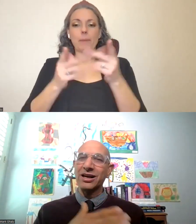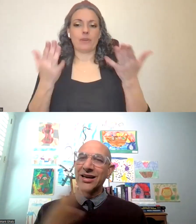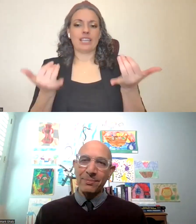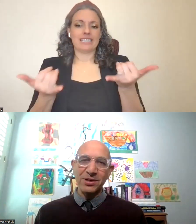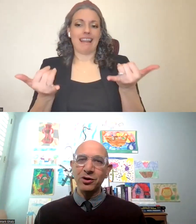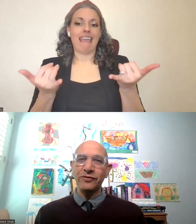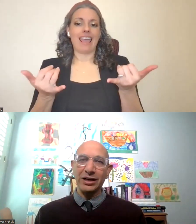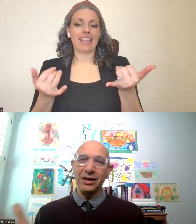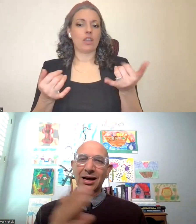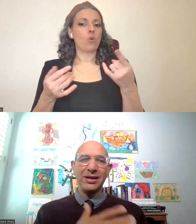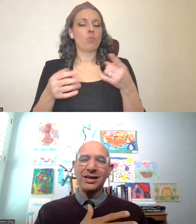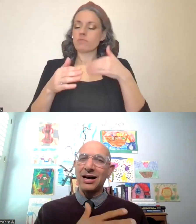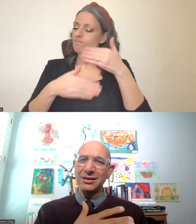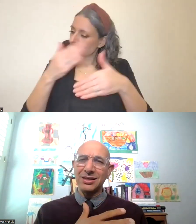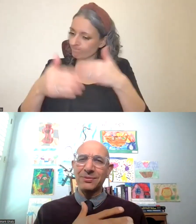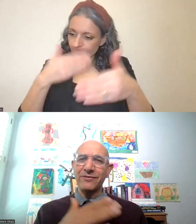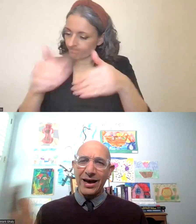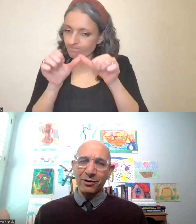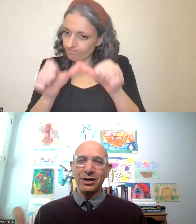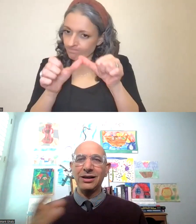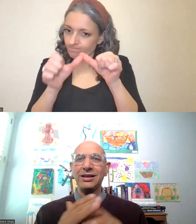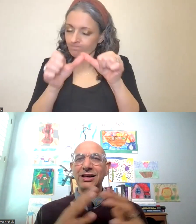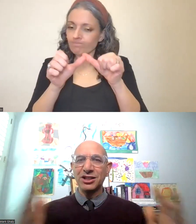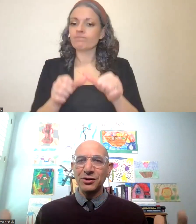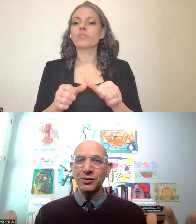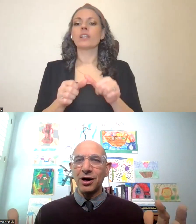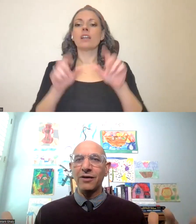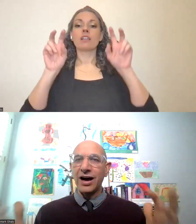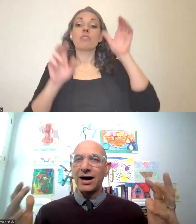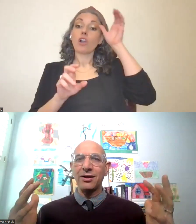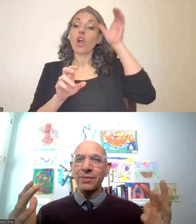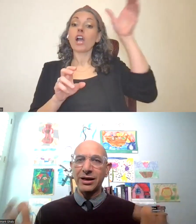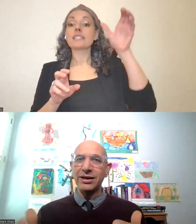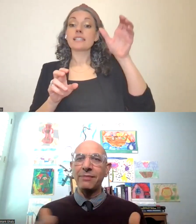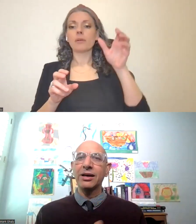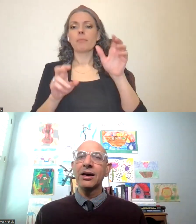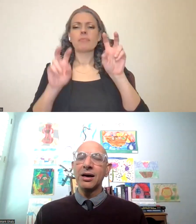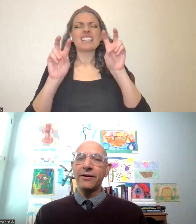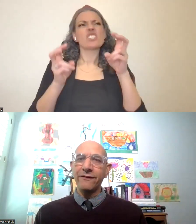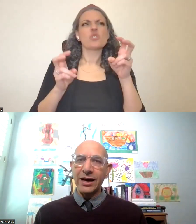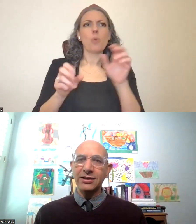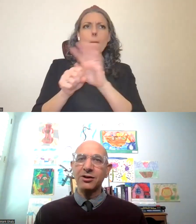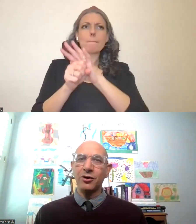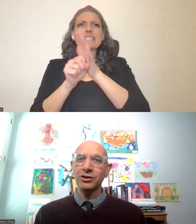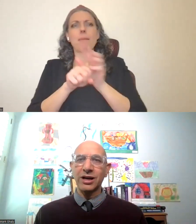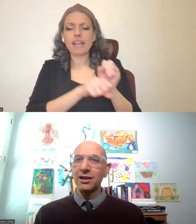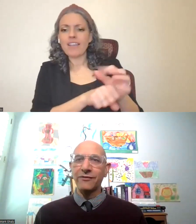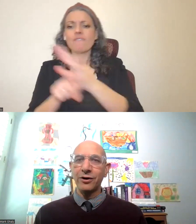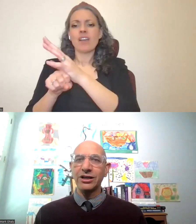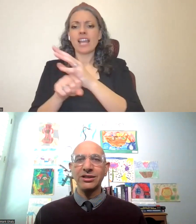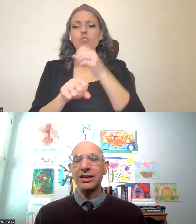that work kept moving. The concept of equity, the issue of how the pandemic affected